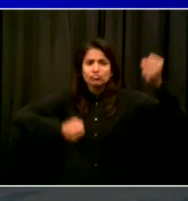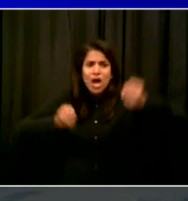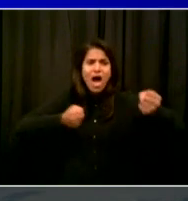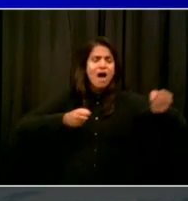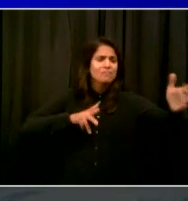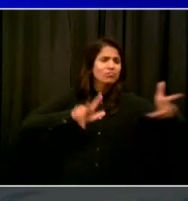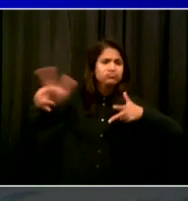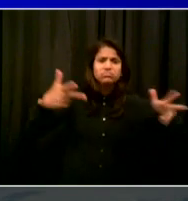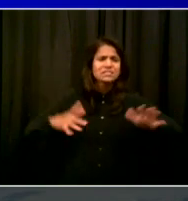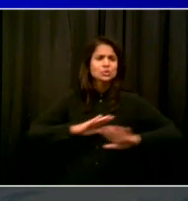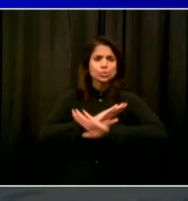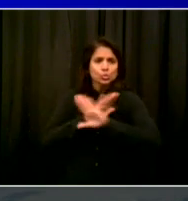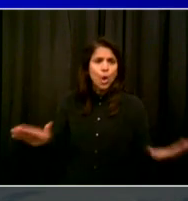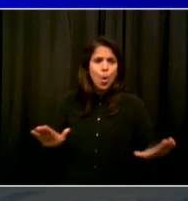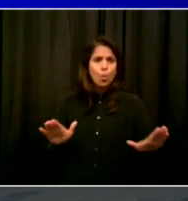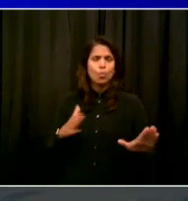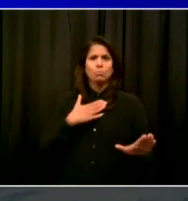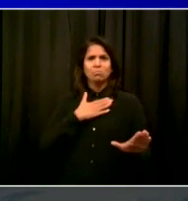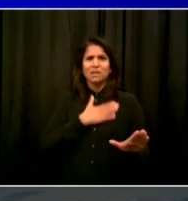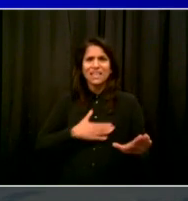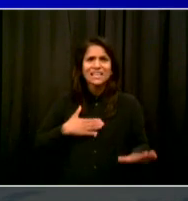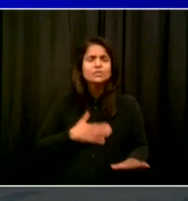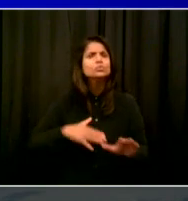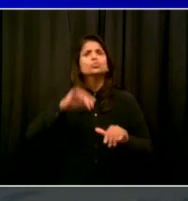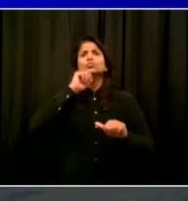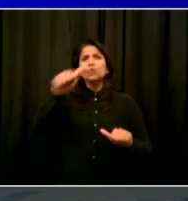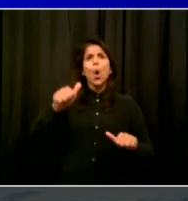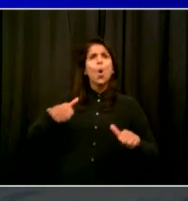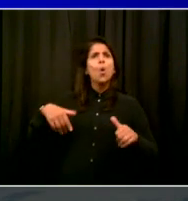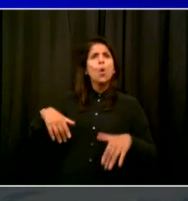host a party and avoid gathering in groups.